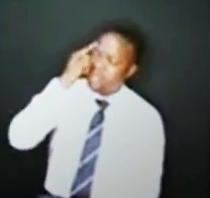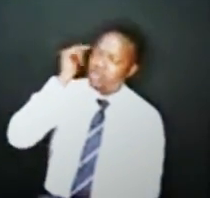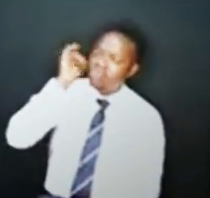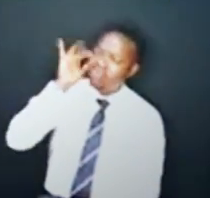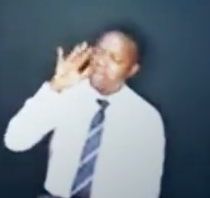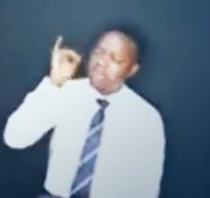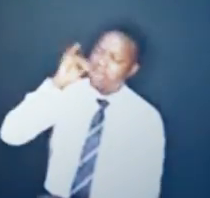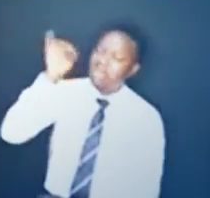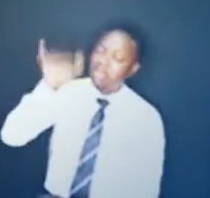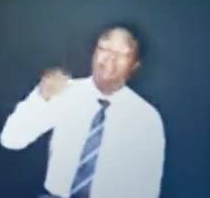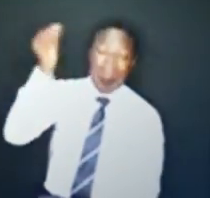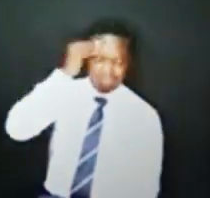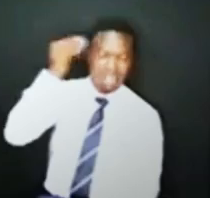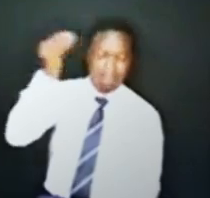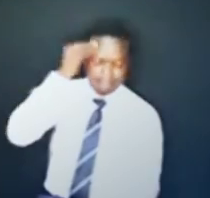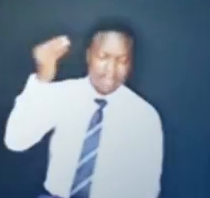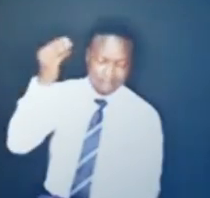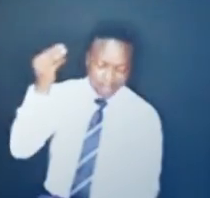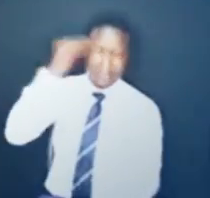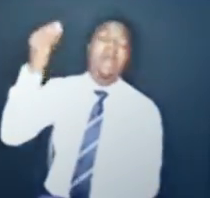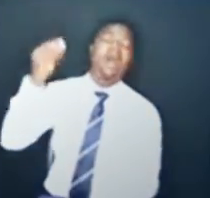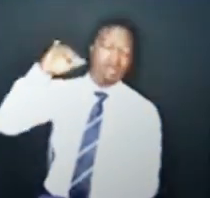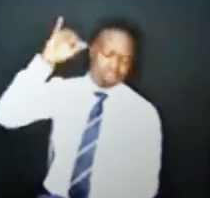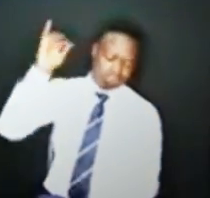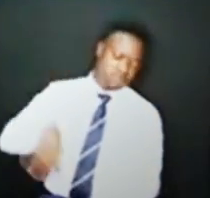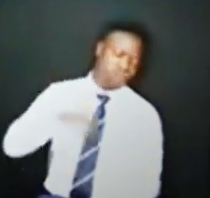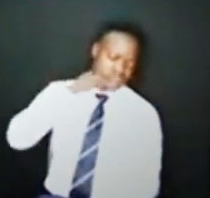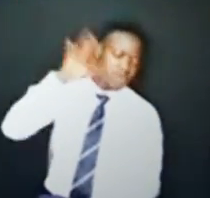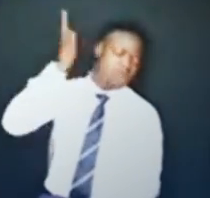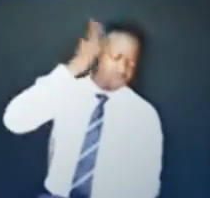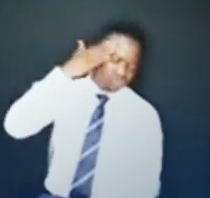this talking to. I have a